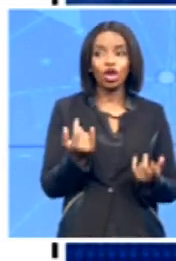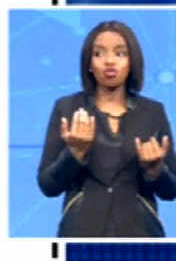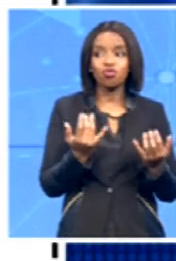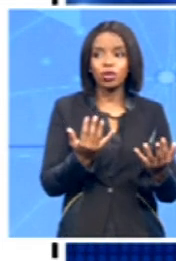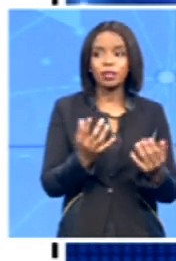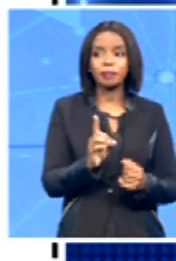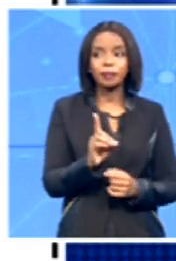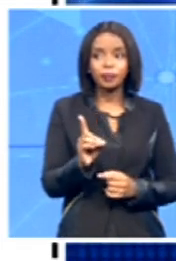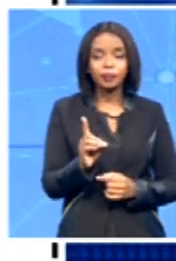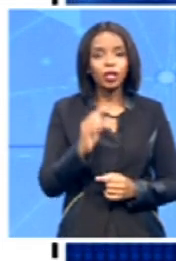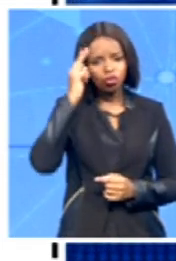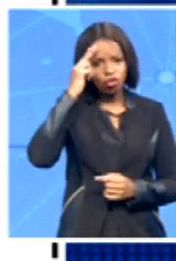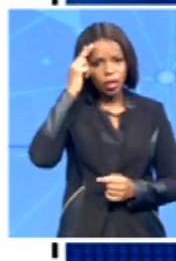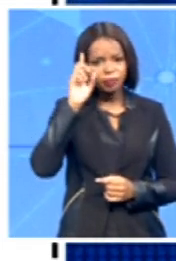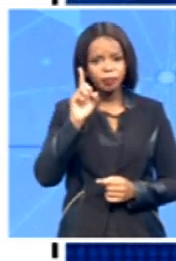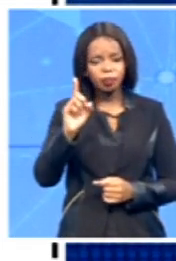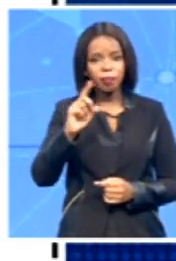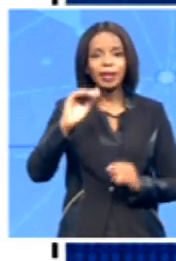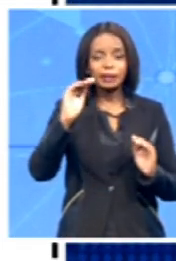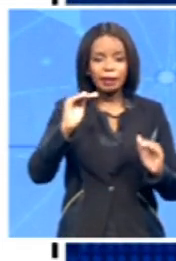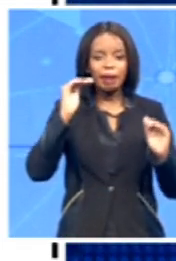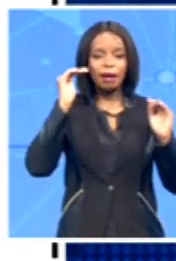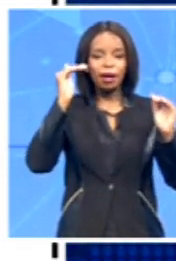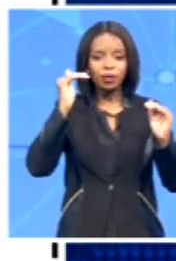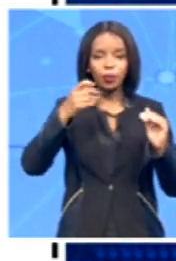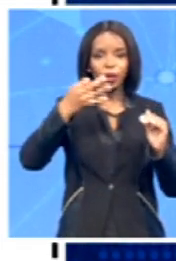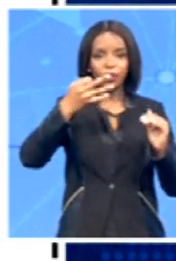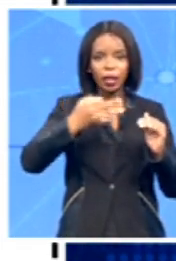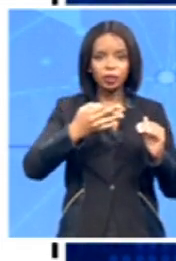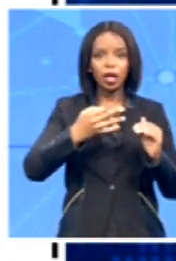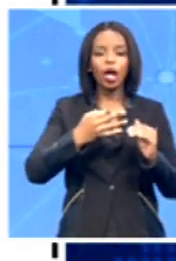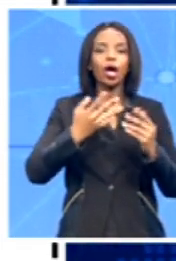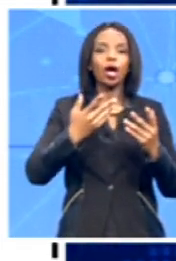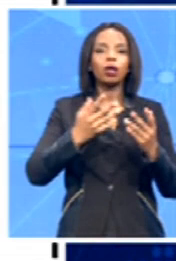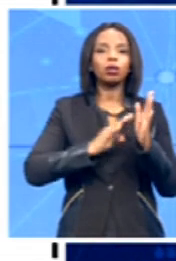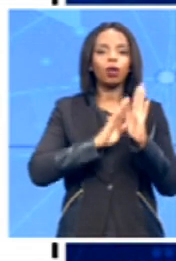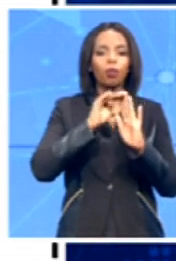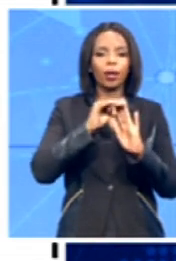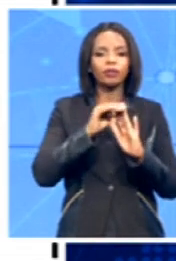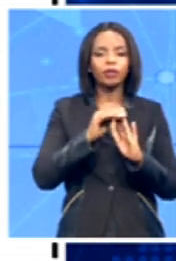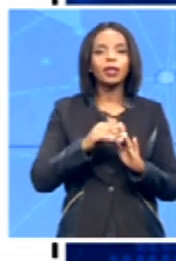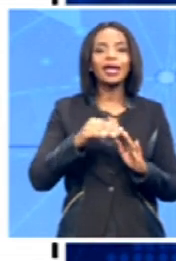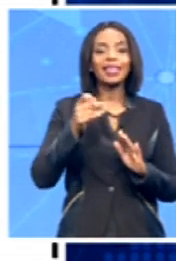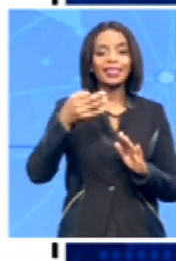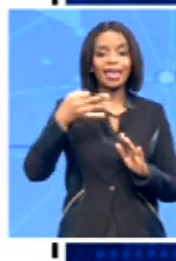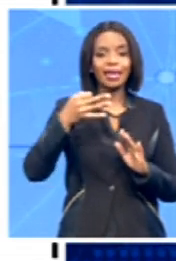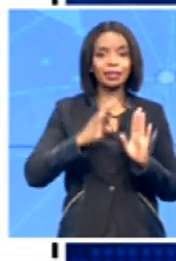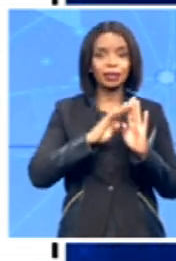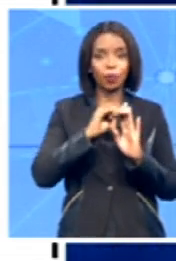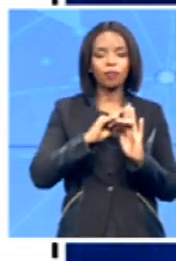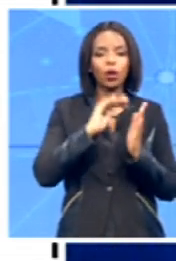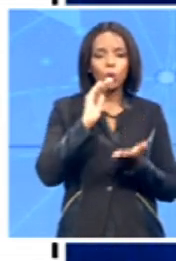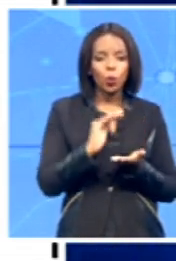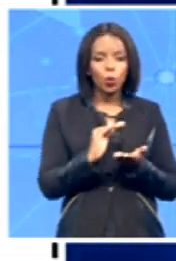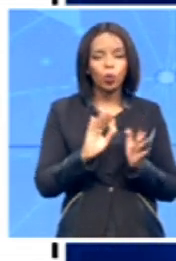wave, and it's been down to 50% in the fourth wave. But this category called COVID-related is then higher in the fourth